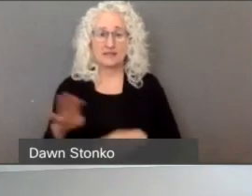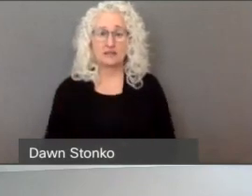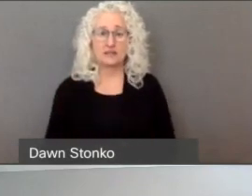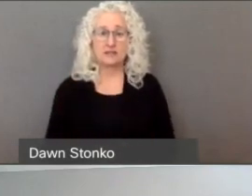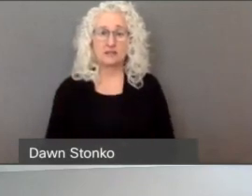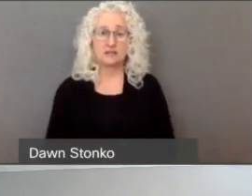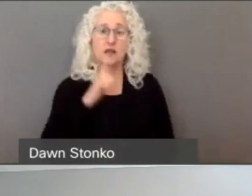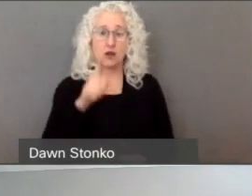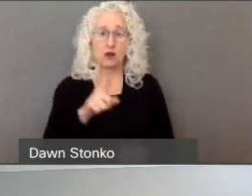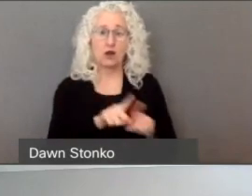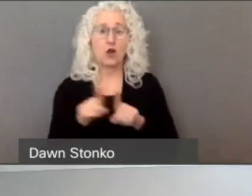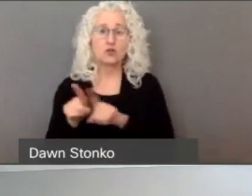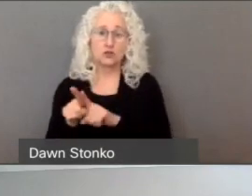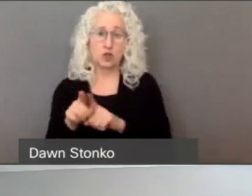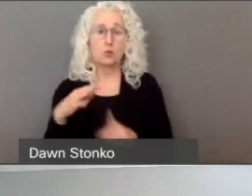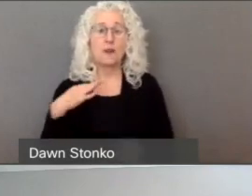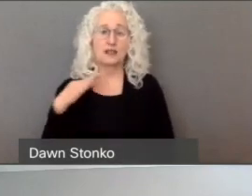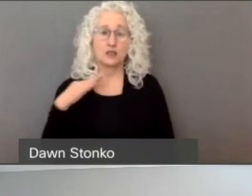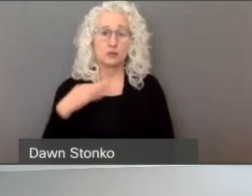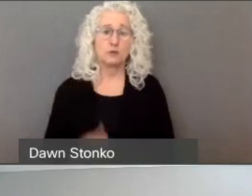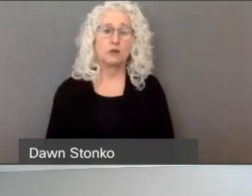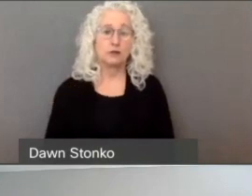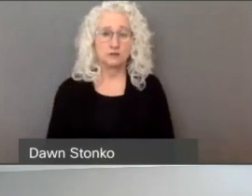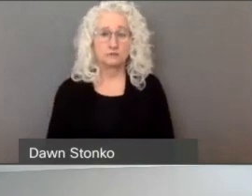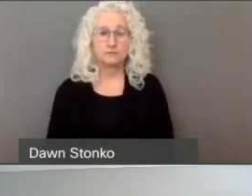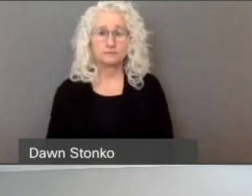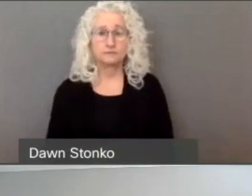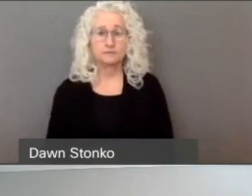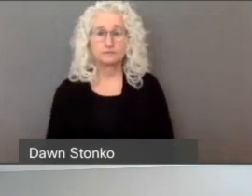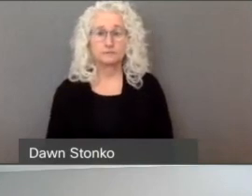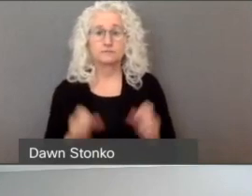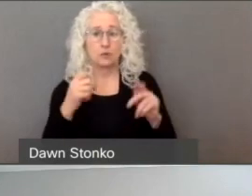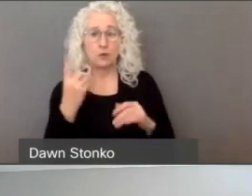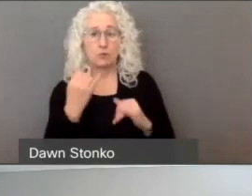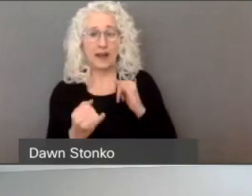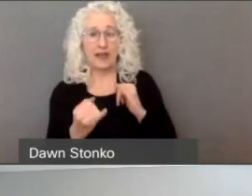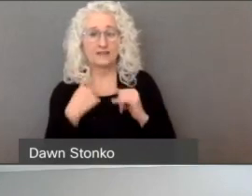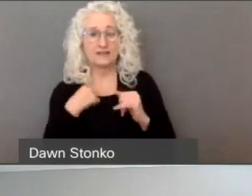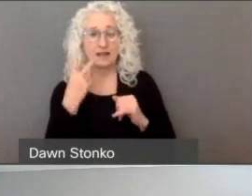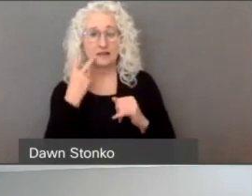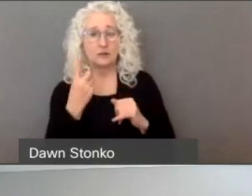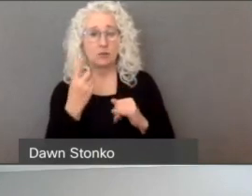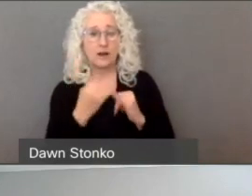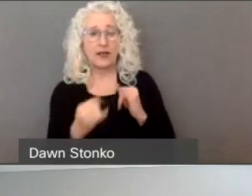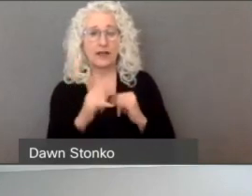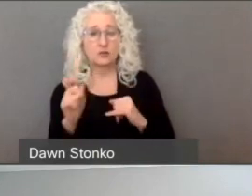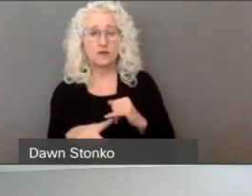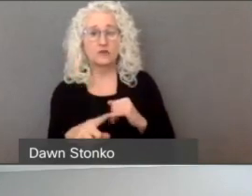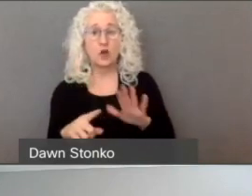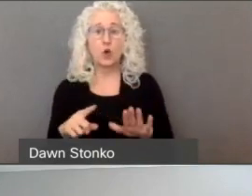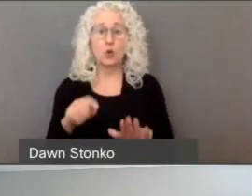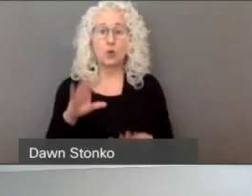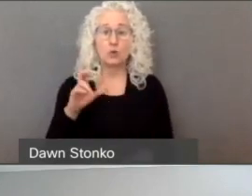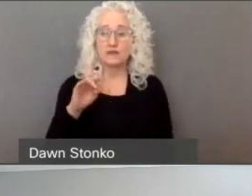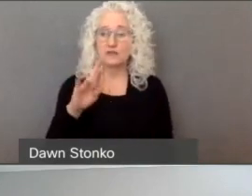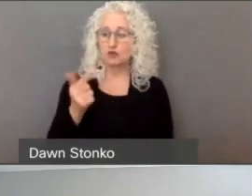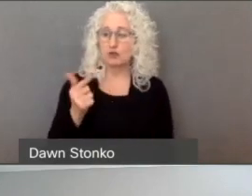are also eligible. Okay, and then one last This question. is Craig real fast. I believe